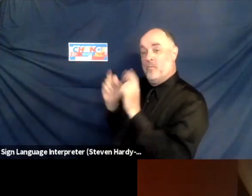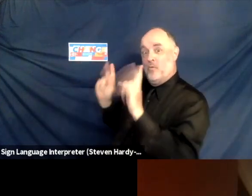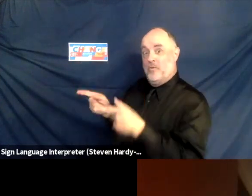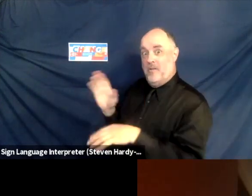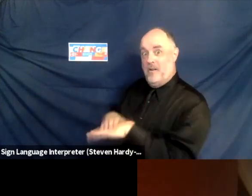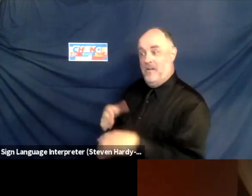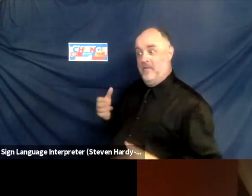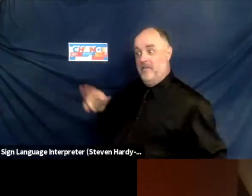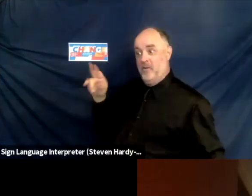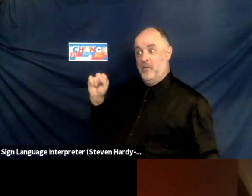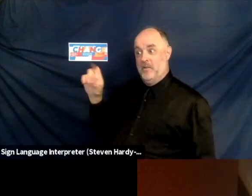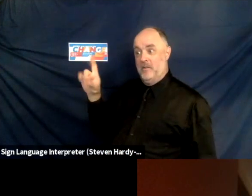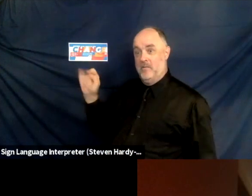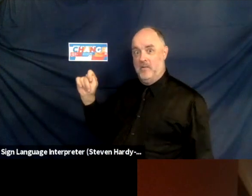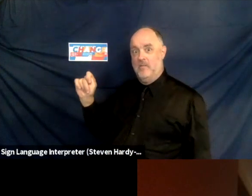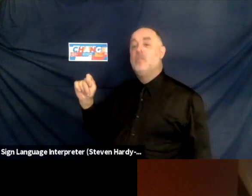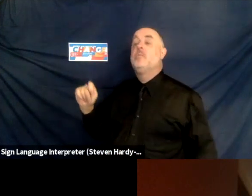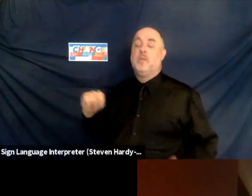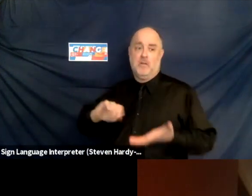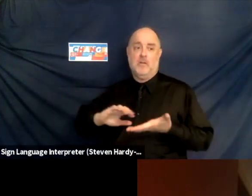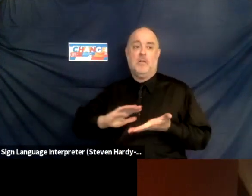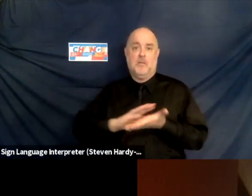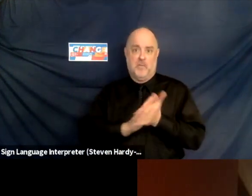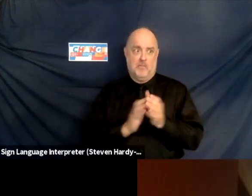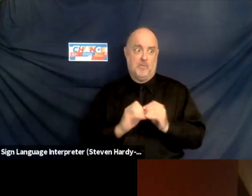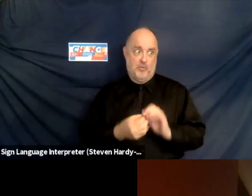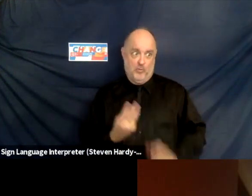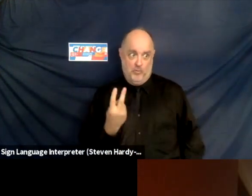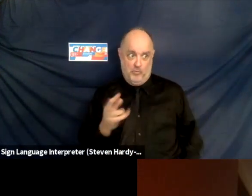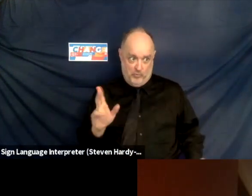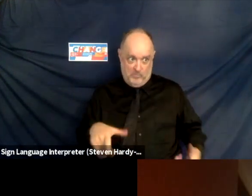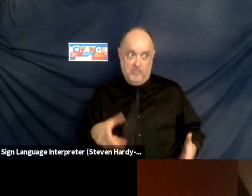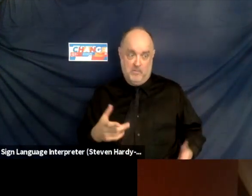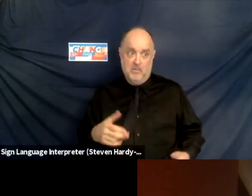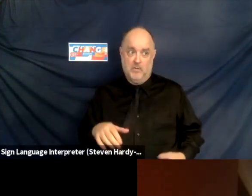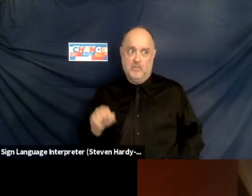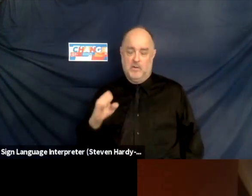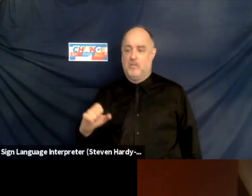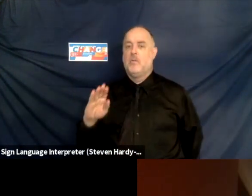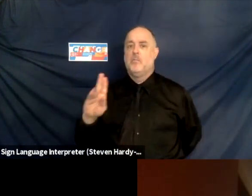the USDOT. She'll be the #2 person to Secretary Buttigieg.